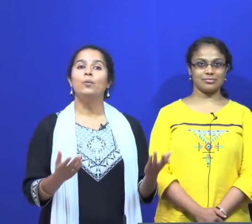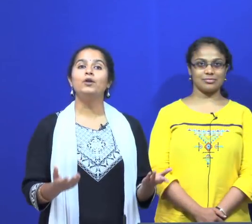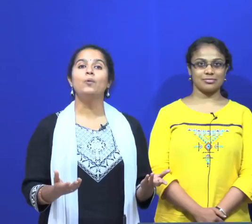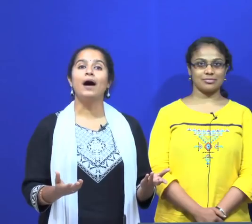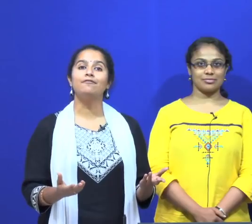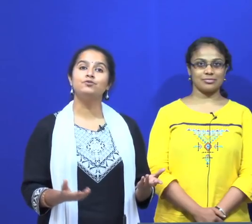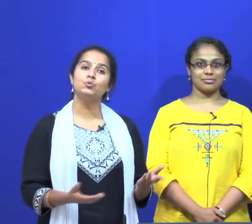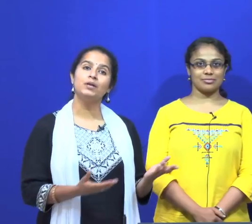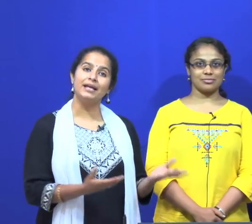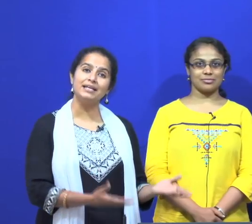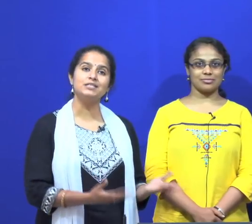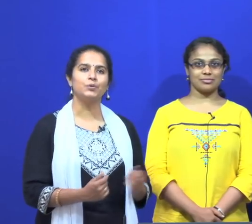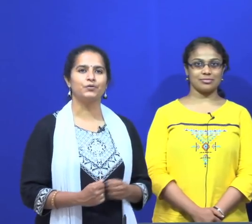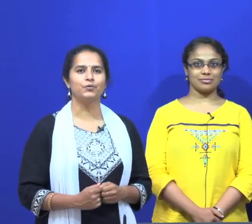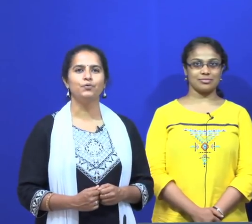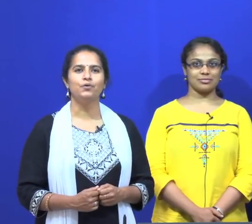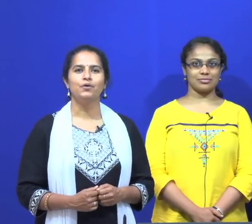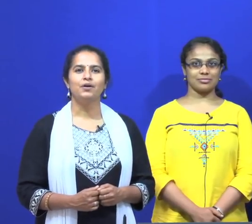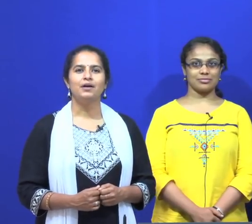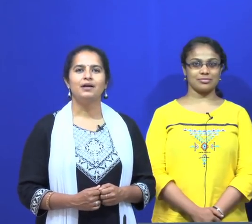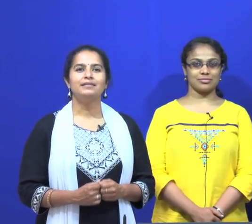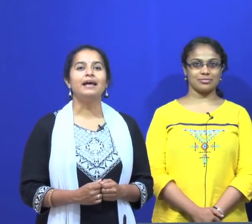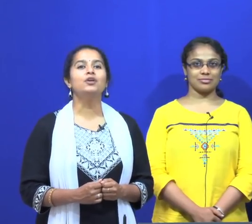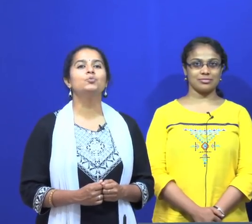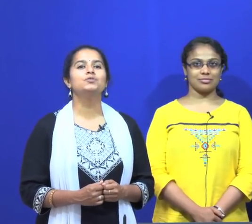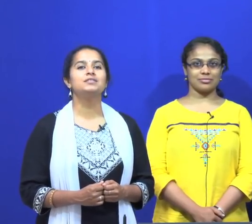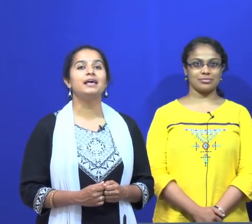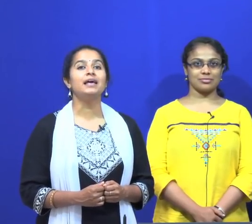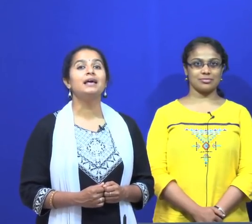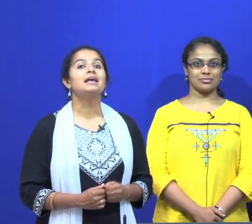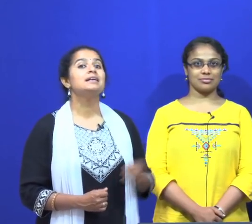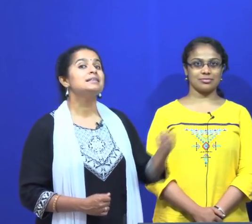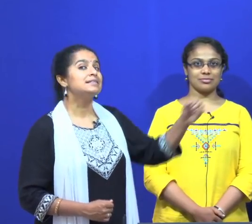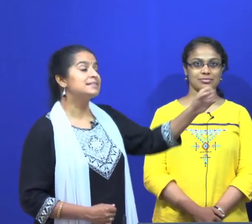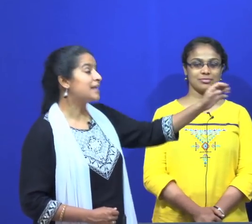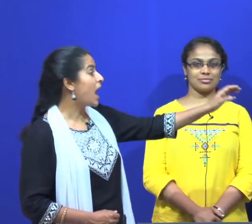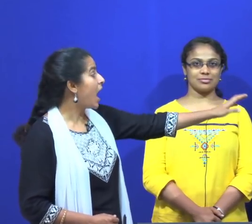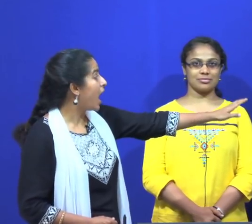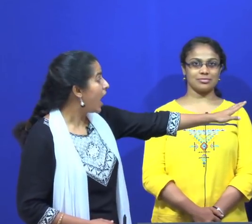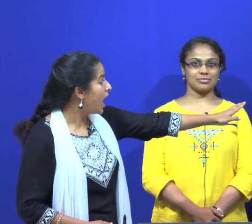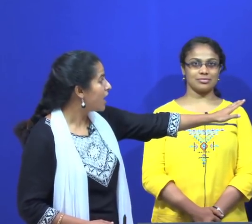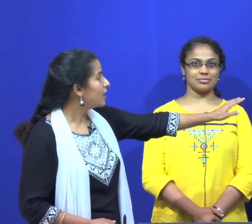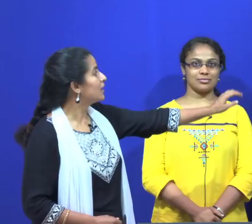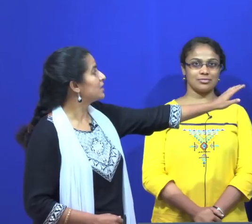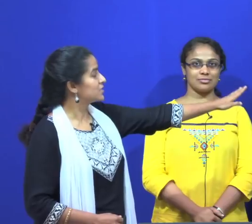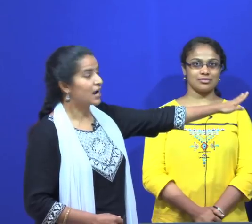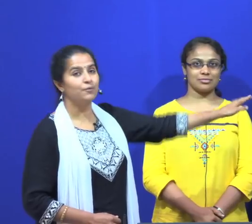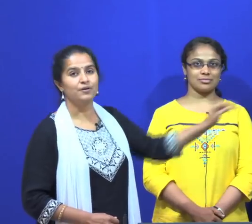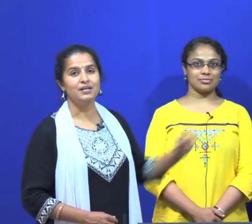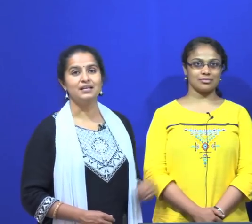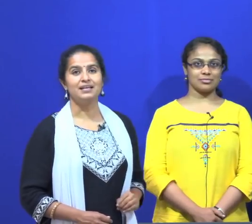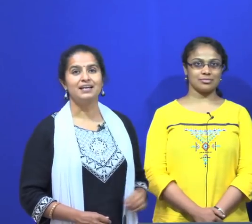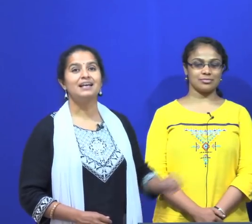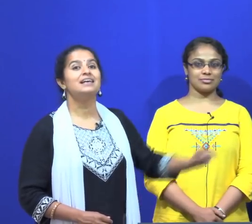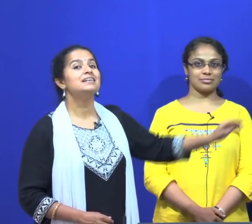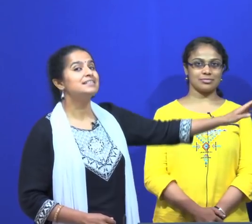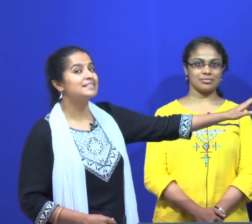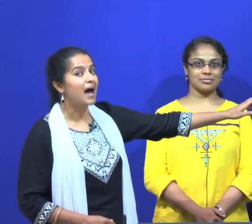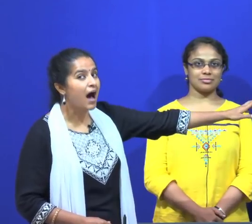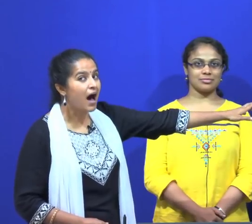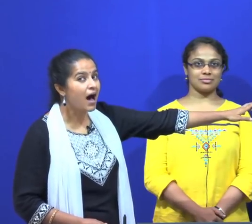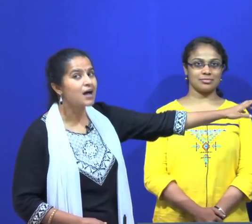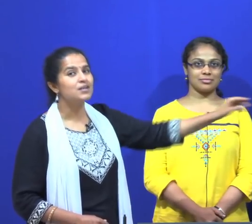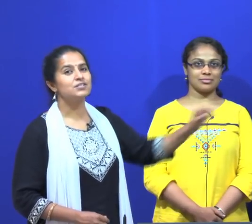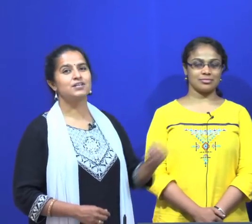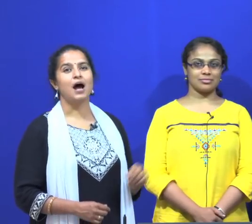Now, when you have two ladies with you, then you would say Sa Shravani.